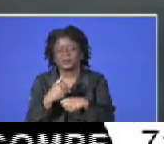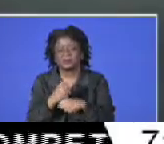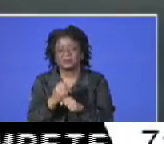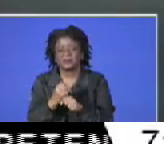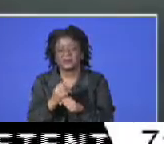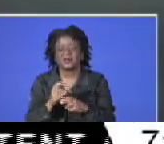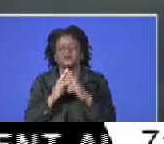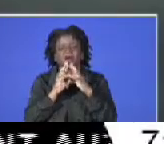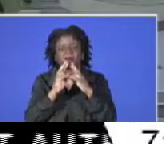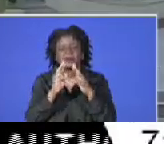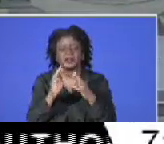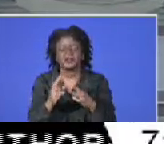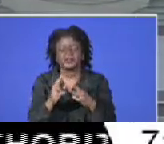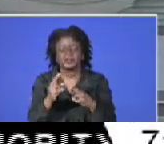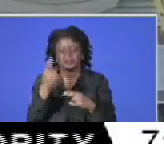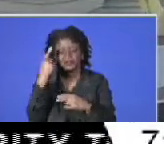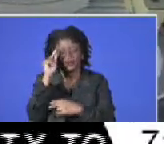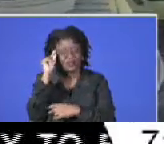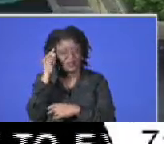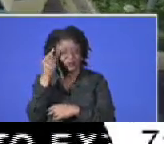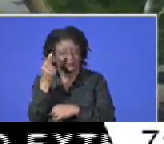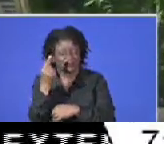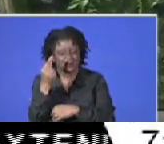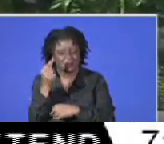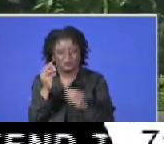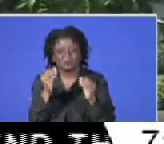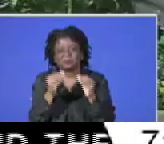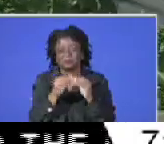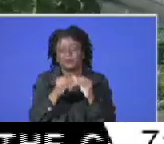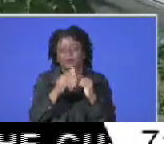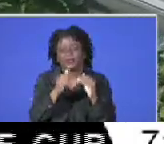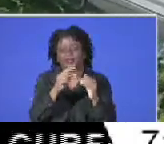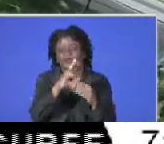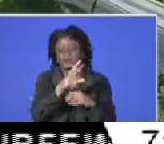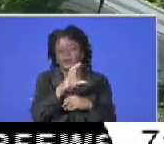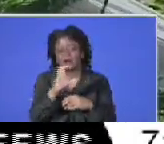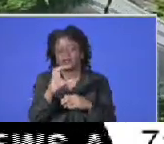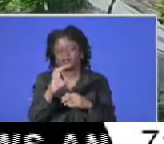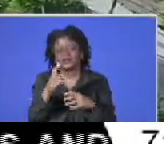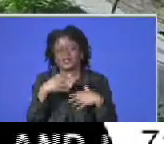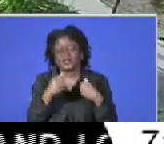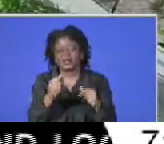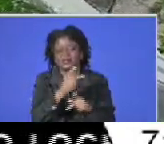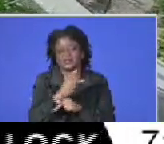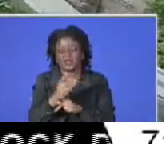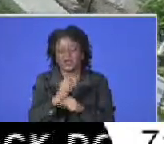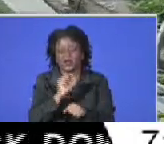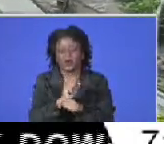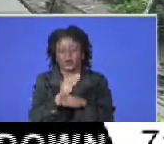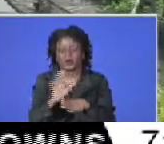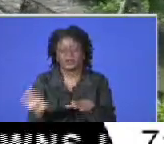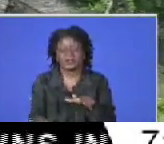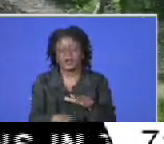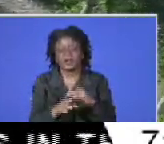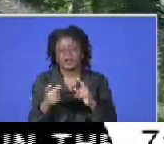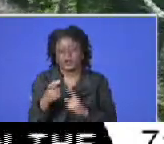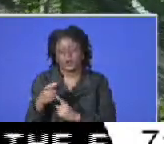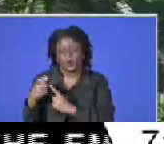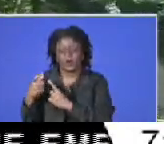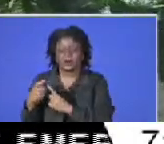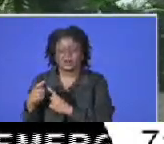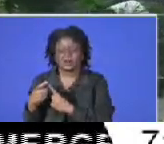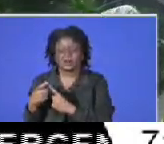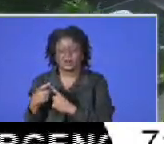government could use. With more than 200 healthcare workers, among them 96 doctors and 62 nurses under quarantine due to a